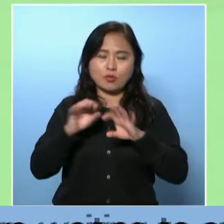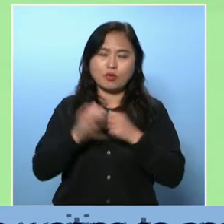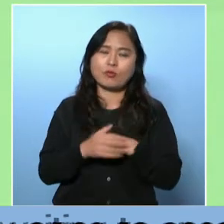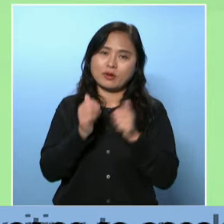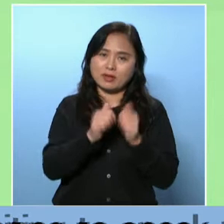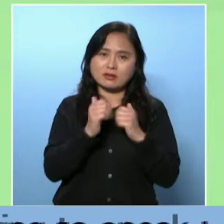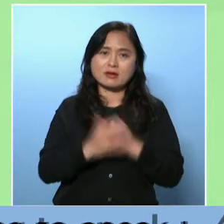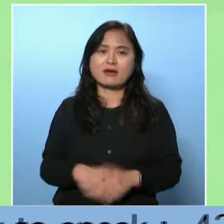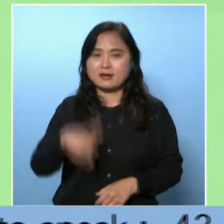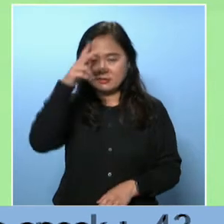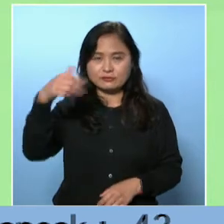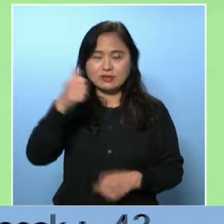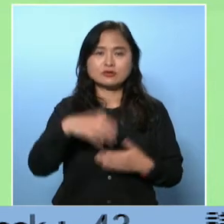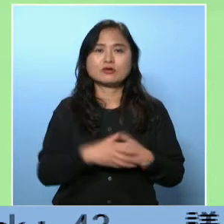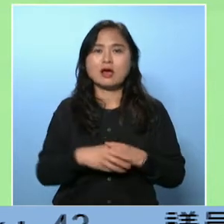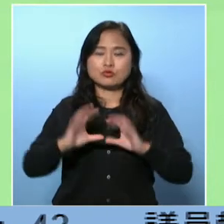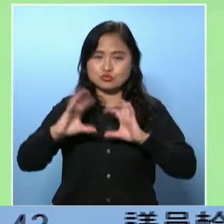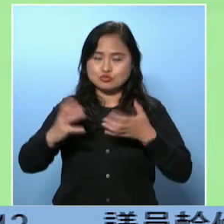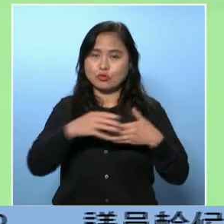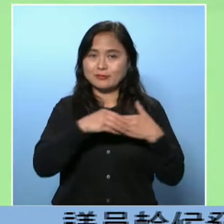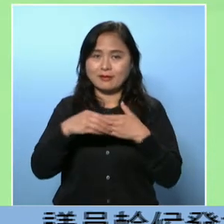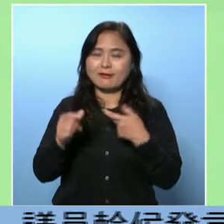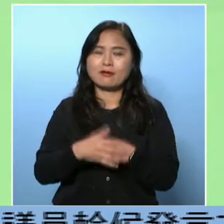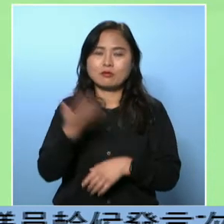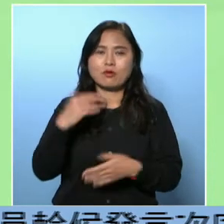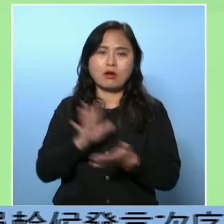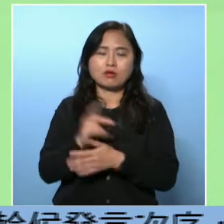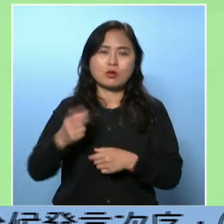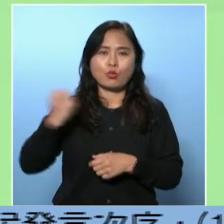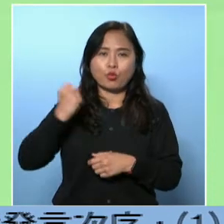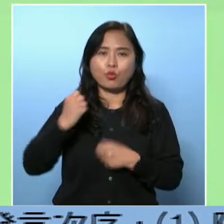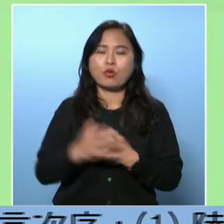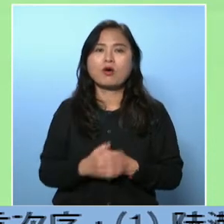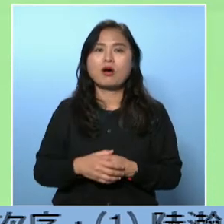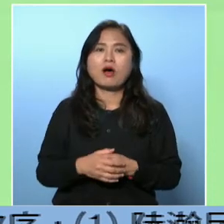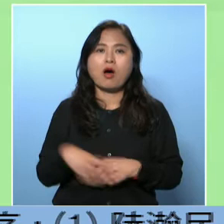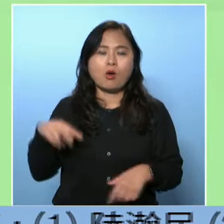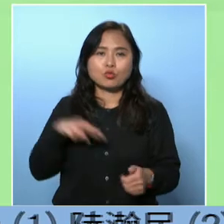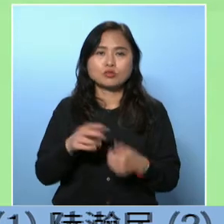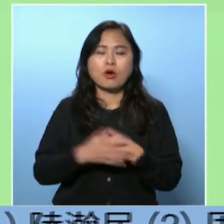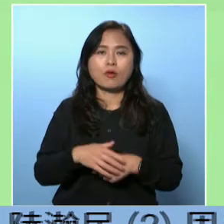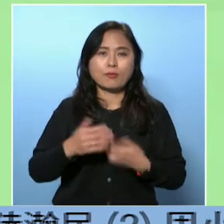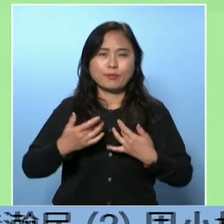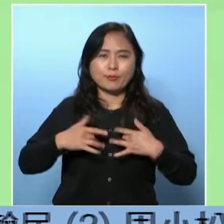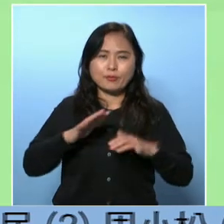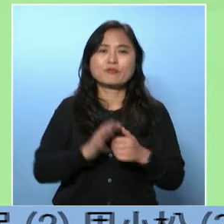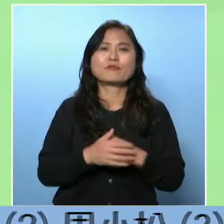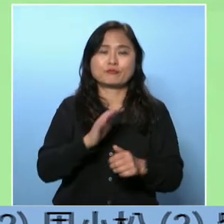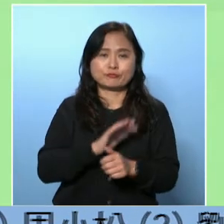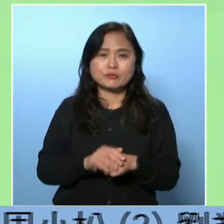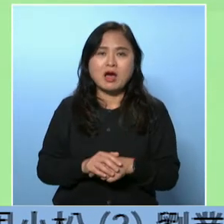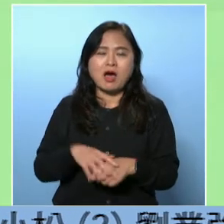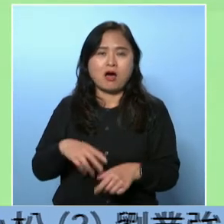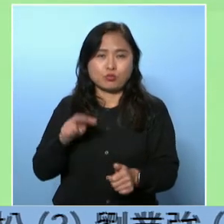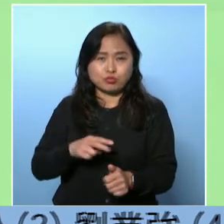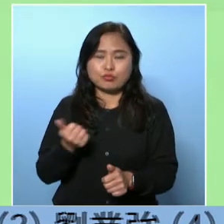motion of thanks for the CE's policy address 2021. Under the leadership of the CE, the government has been